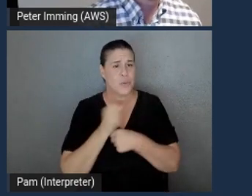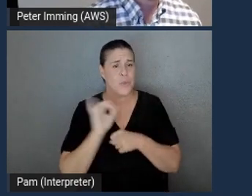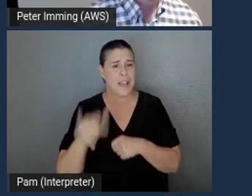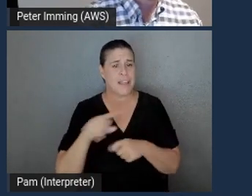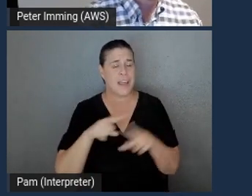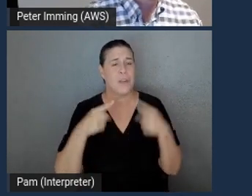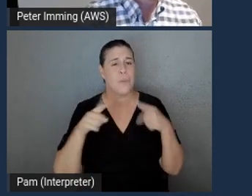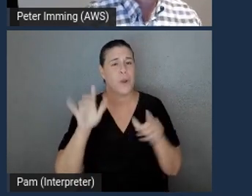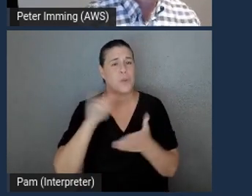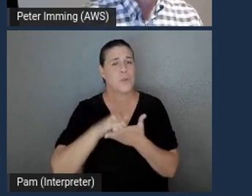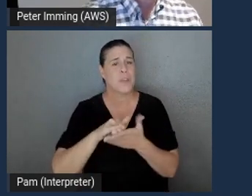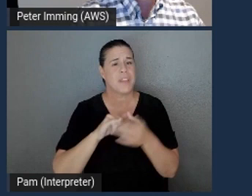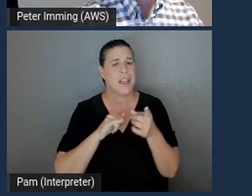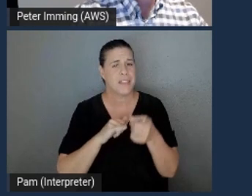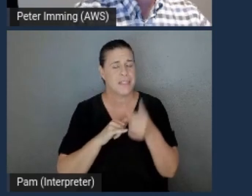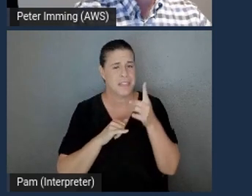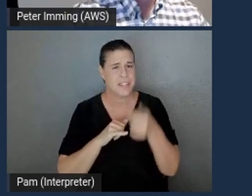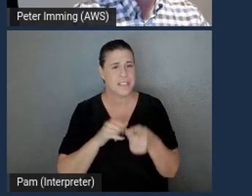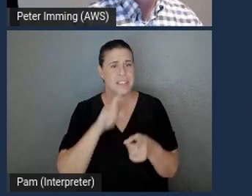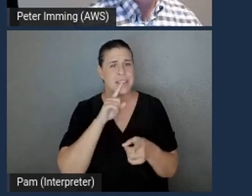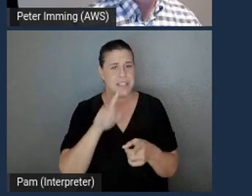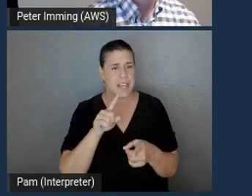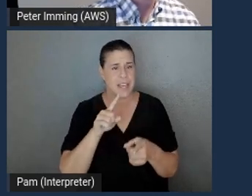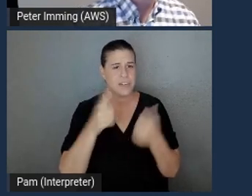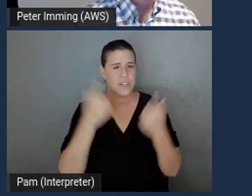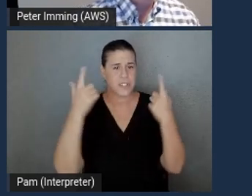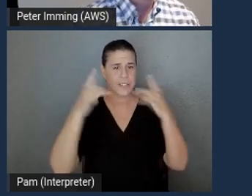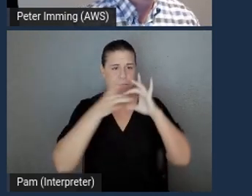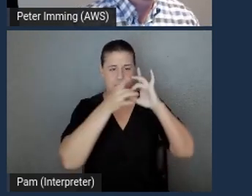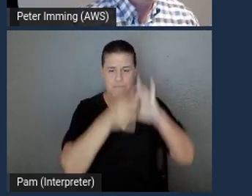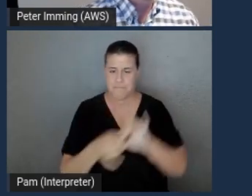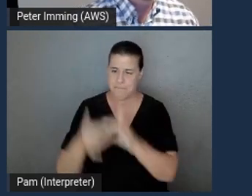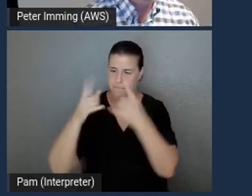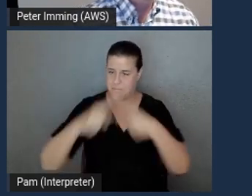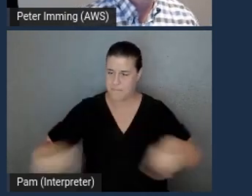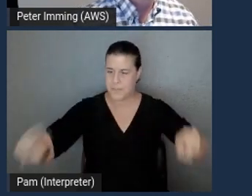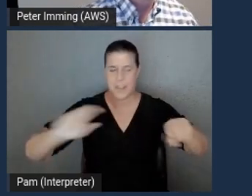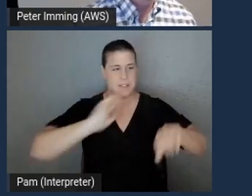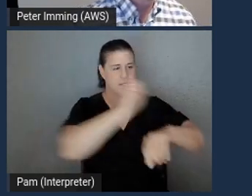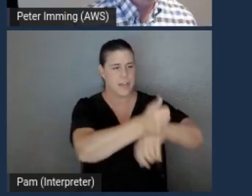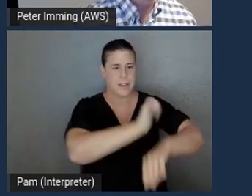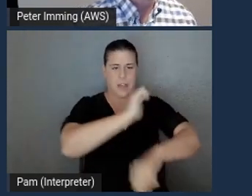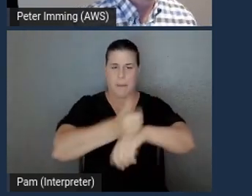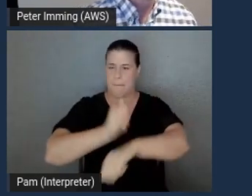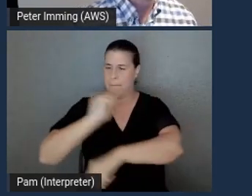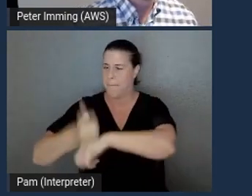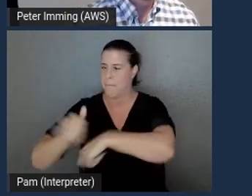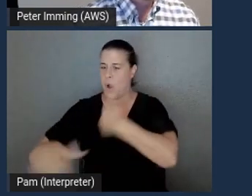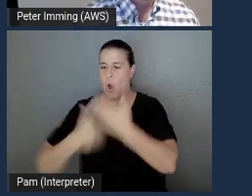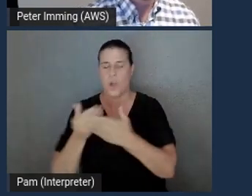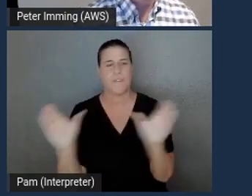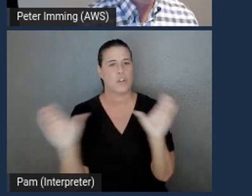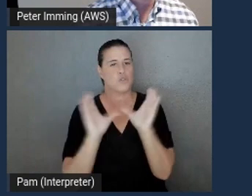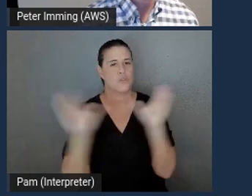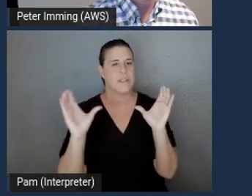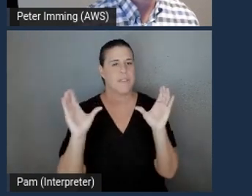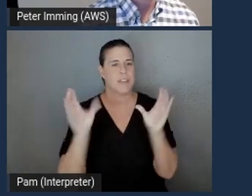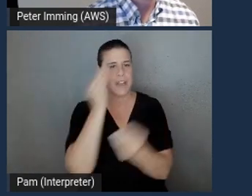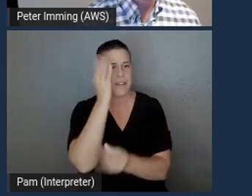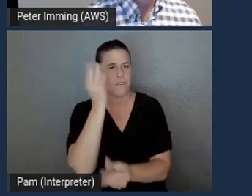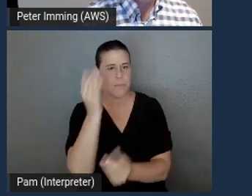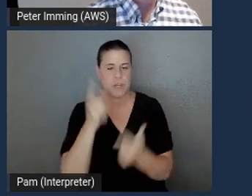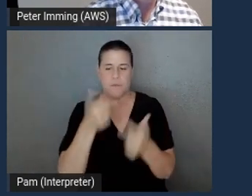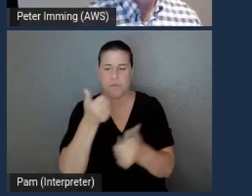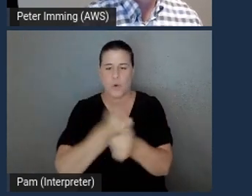this, this is actually asynchronously going out and setting up all of our certificate infrastructure at each of these